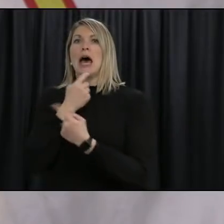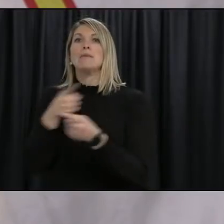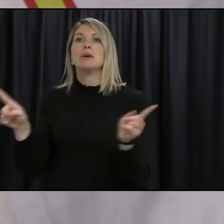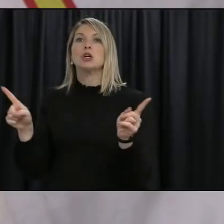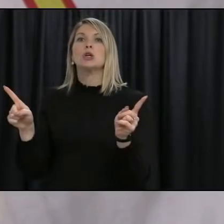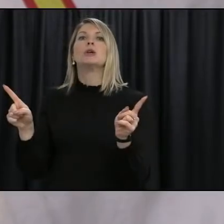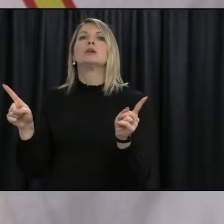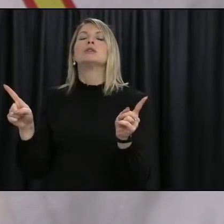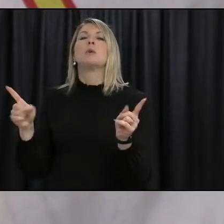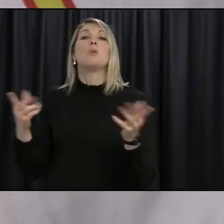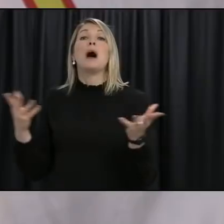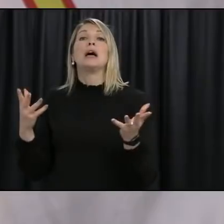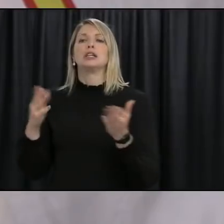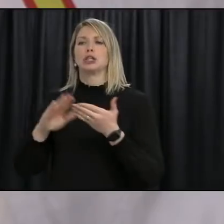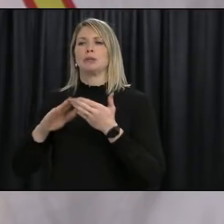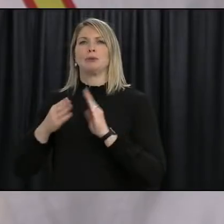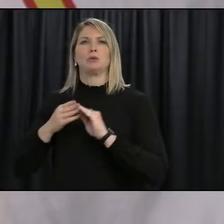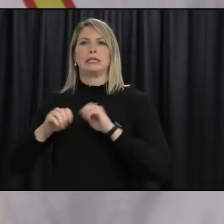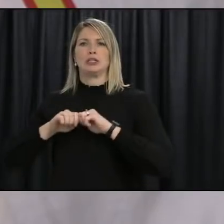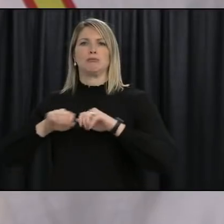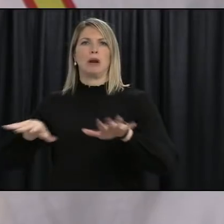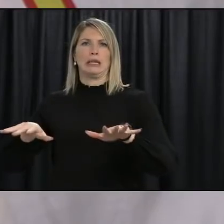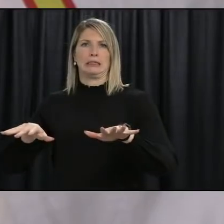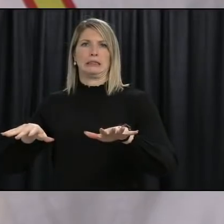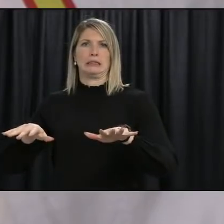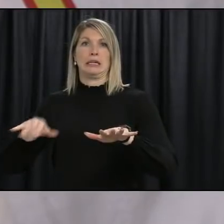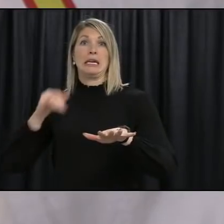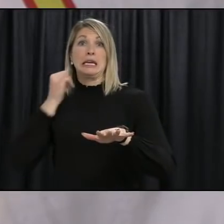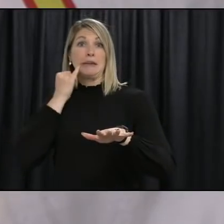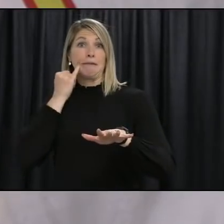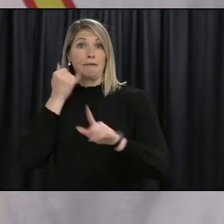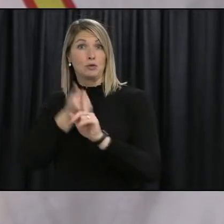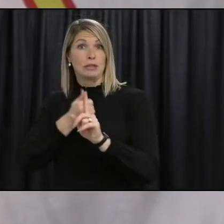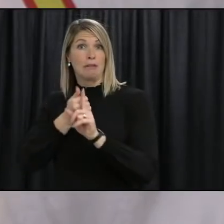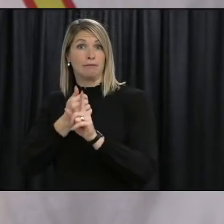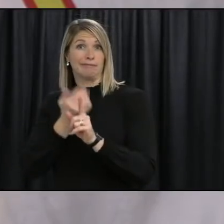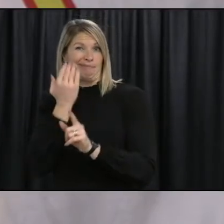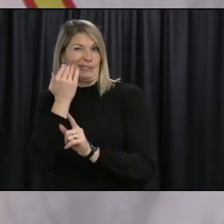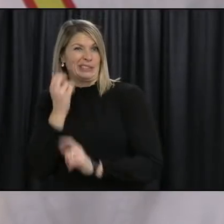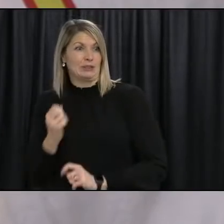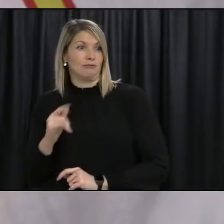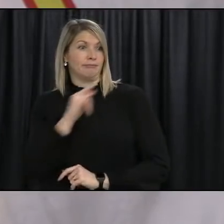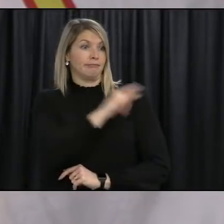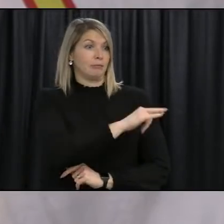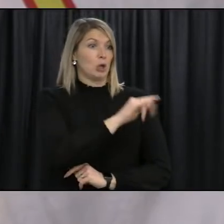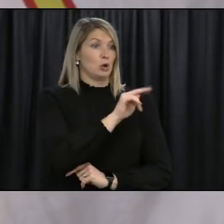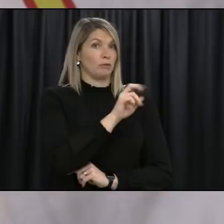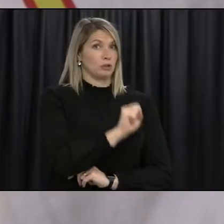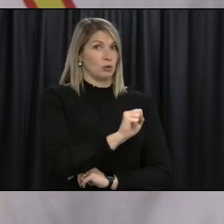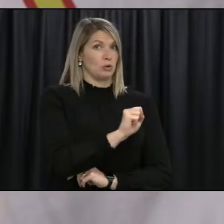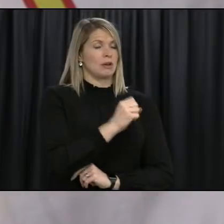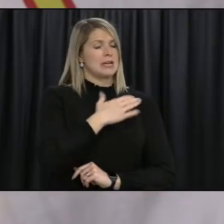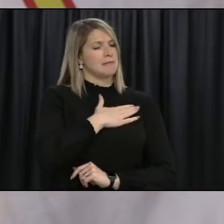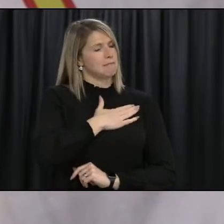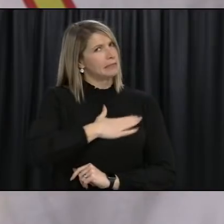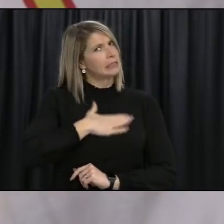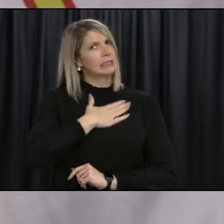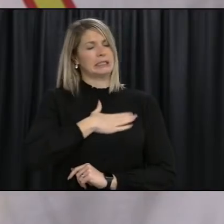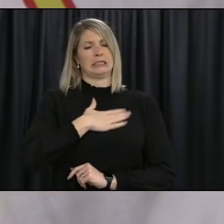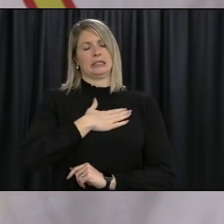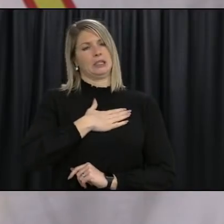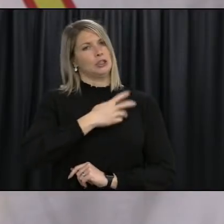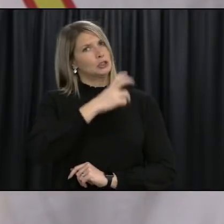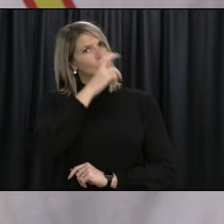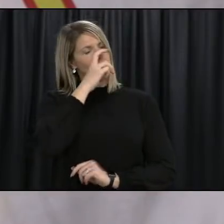community spread, and if travel to that province is required, please follow any and all public health guidance in effect in that